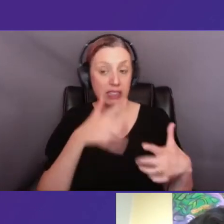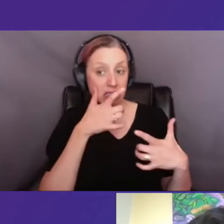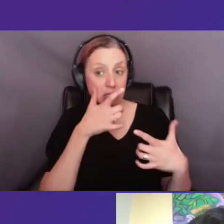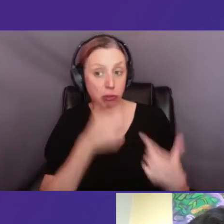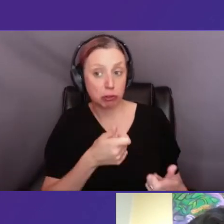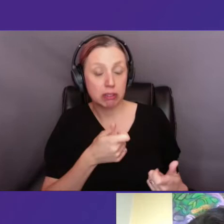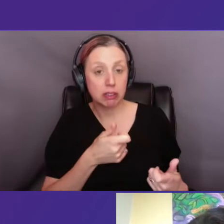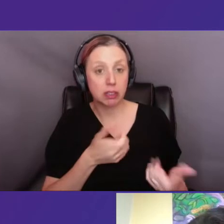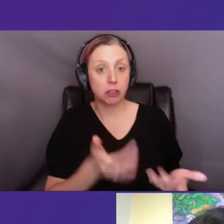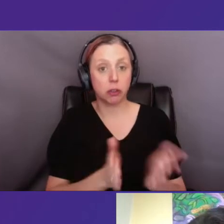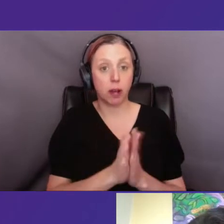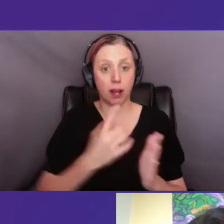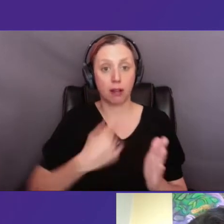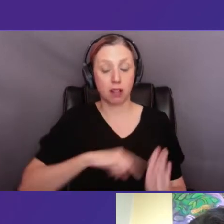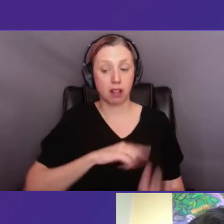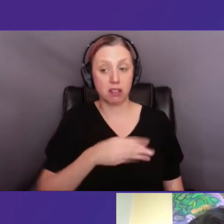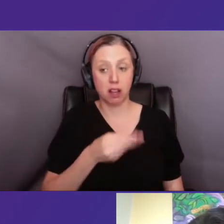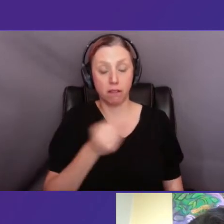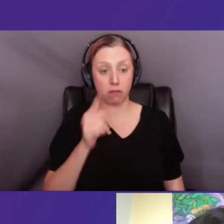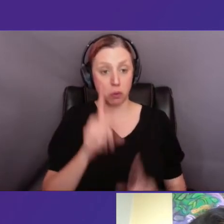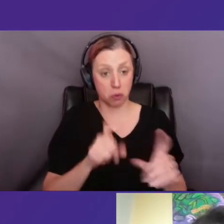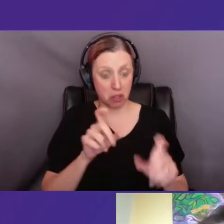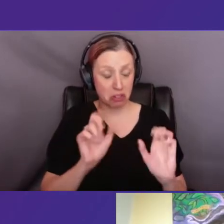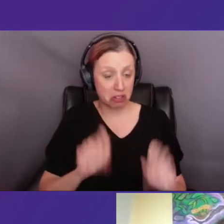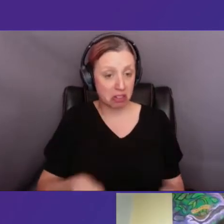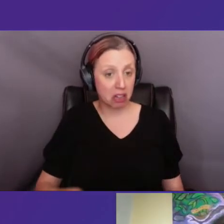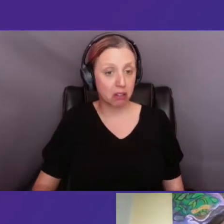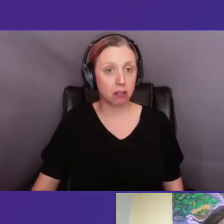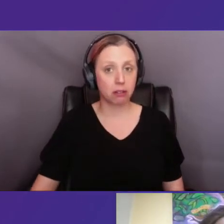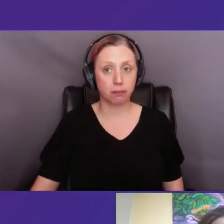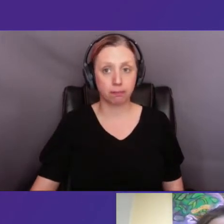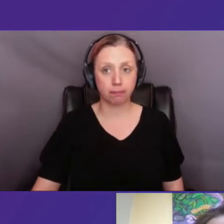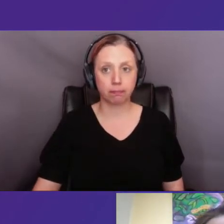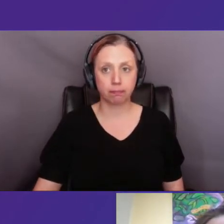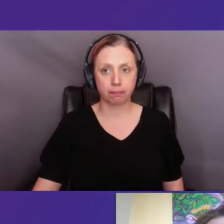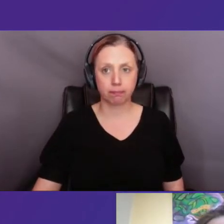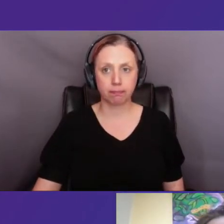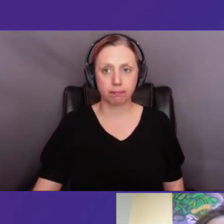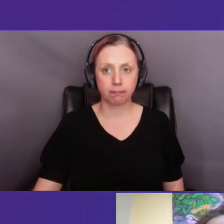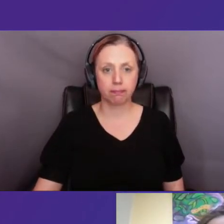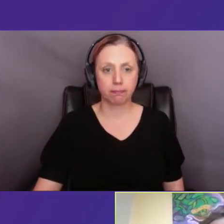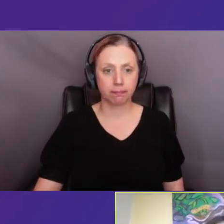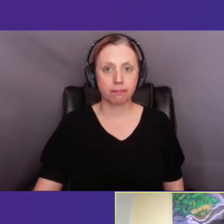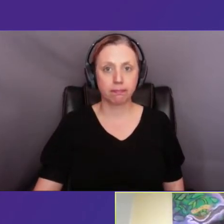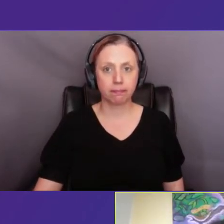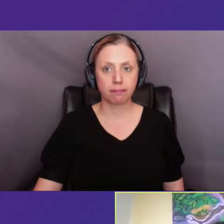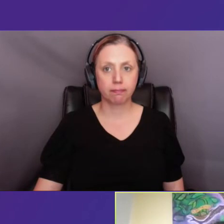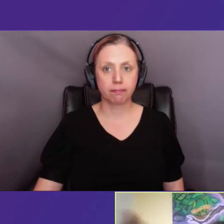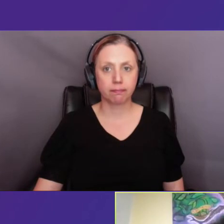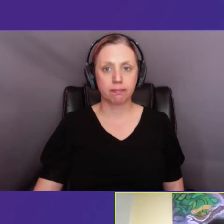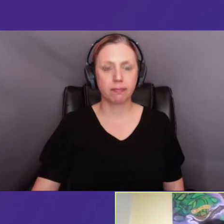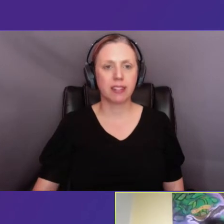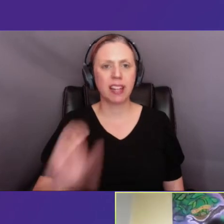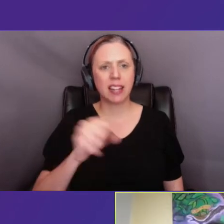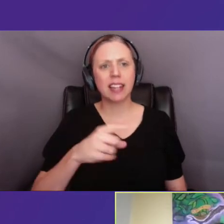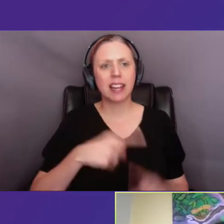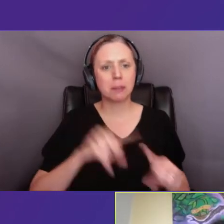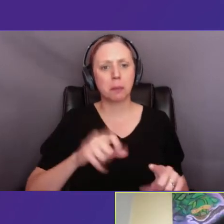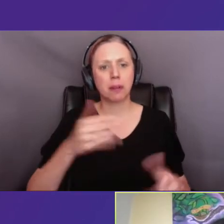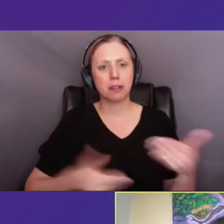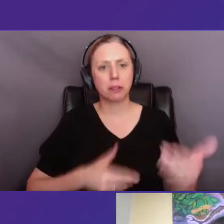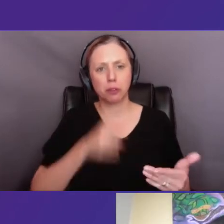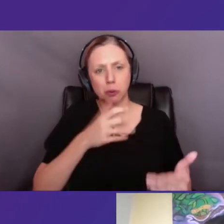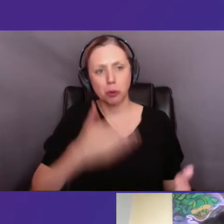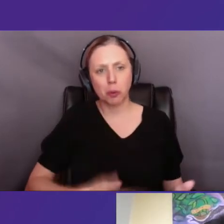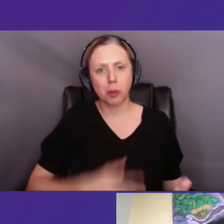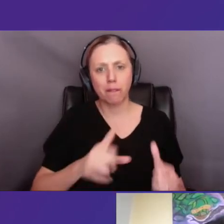ask us a few questions. Yeah, but I would like think to open it. We need to begin by introducing